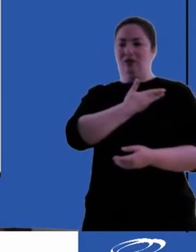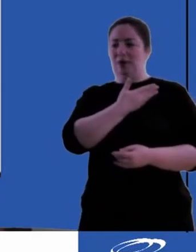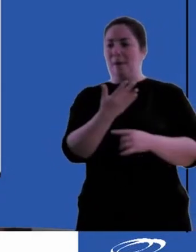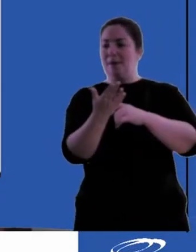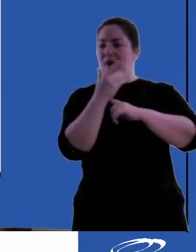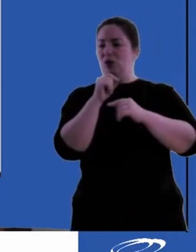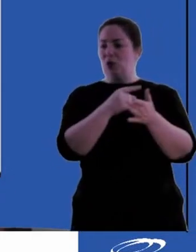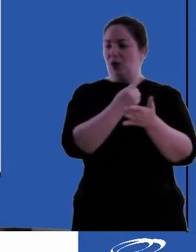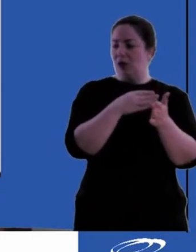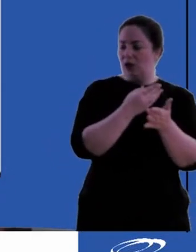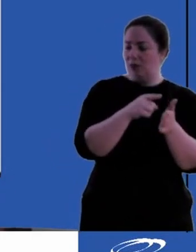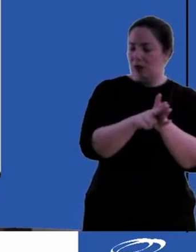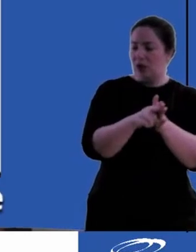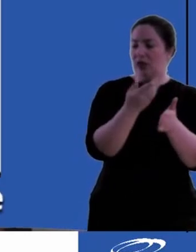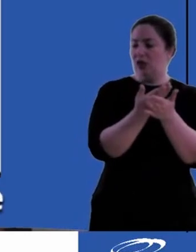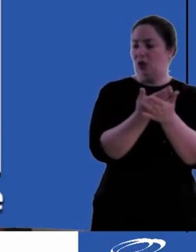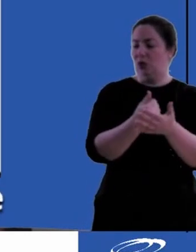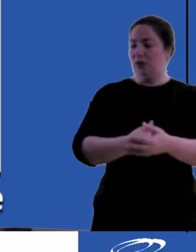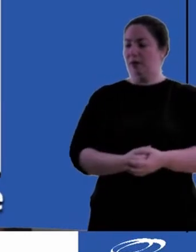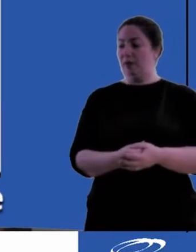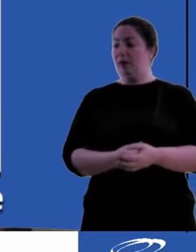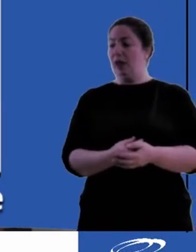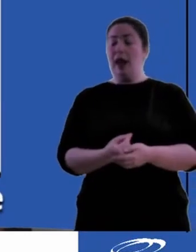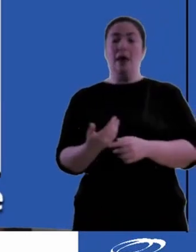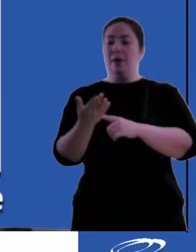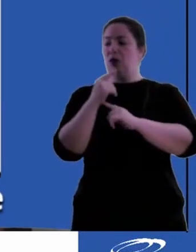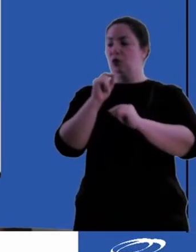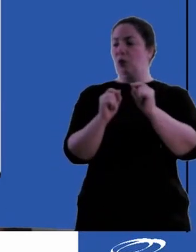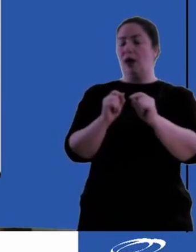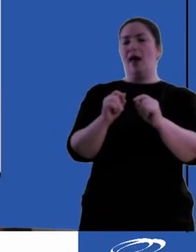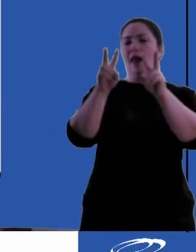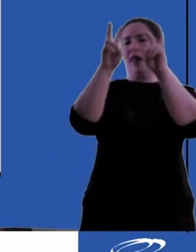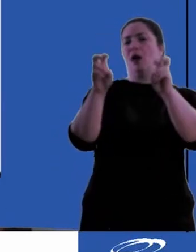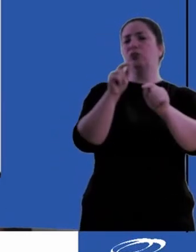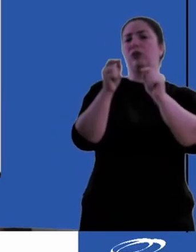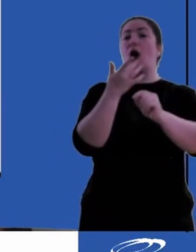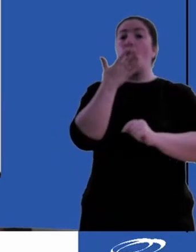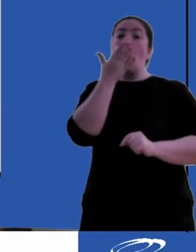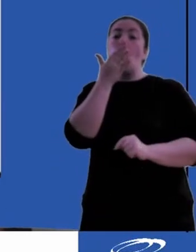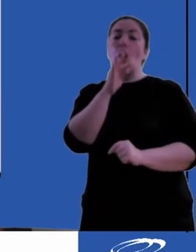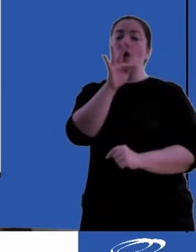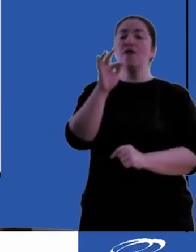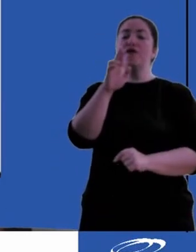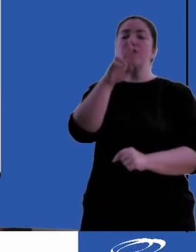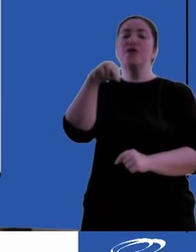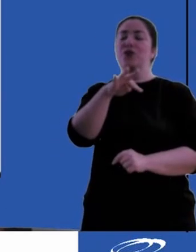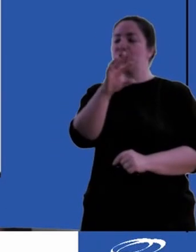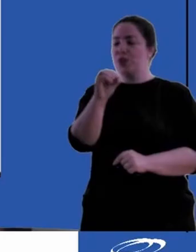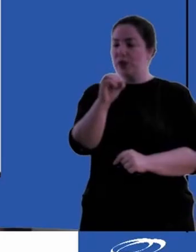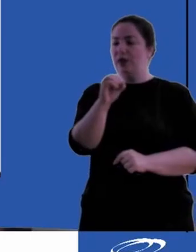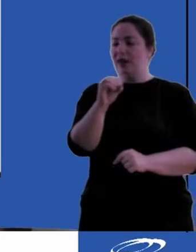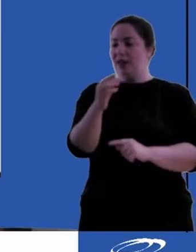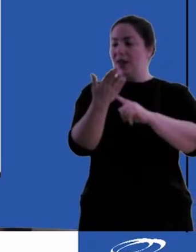said, I really want to do this study on fungal and mycobacterial stains and cultures in periprosthetic joint infection. And I said to him,